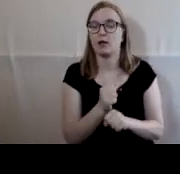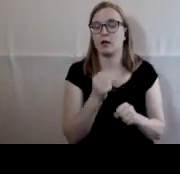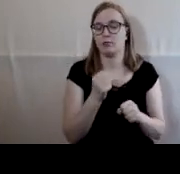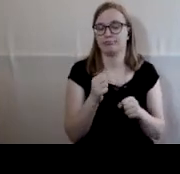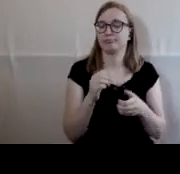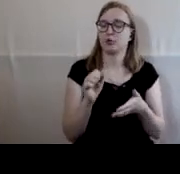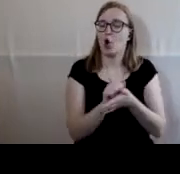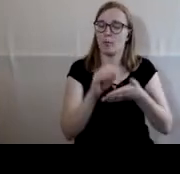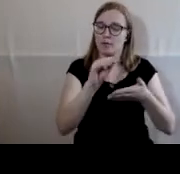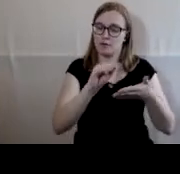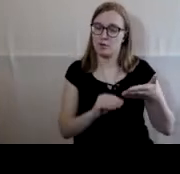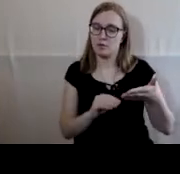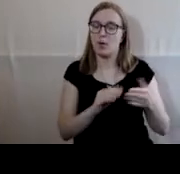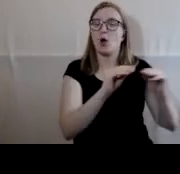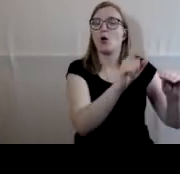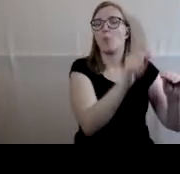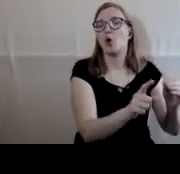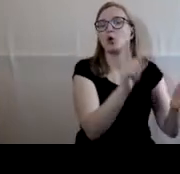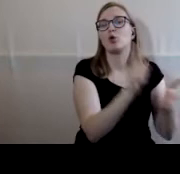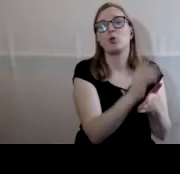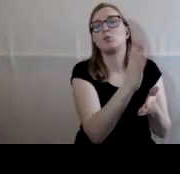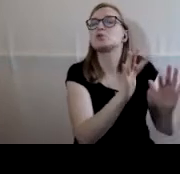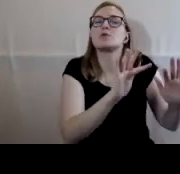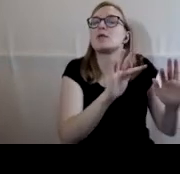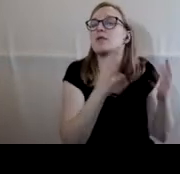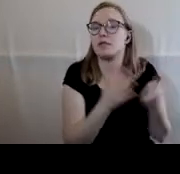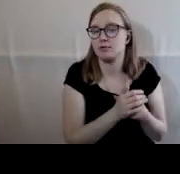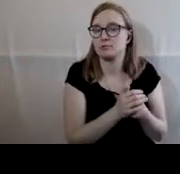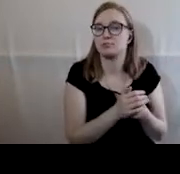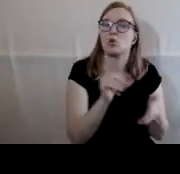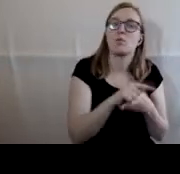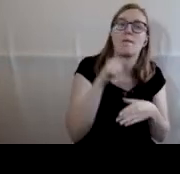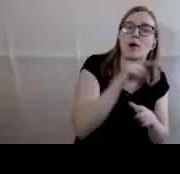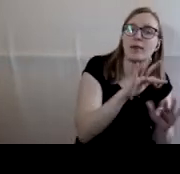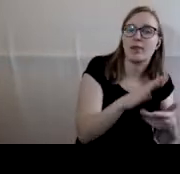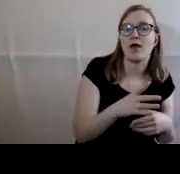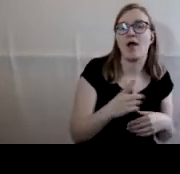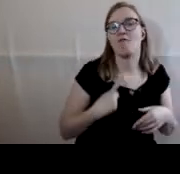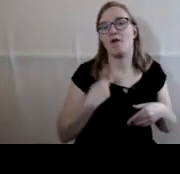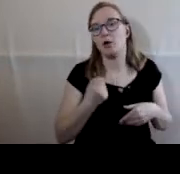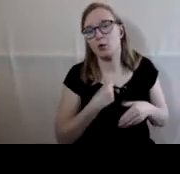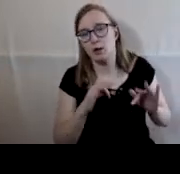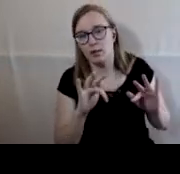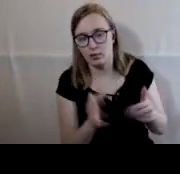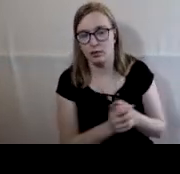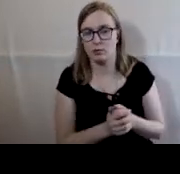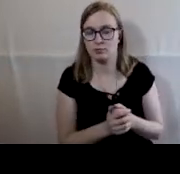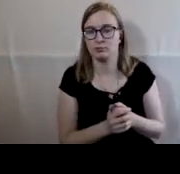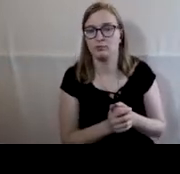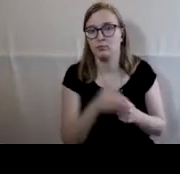that you have in the system now? You might be surprised. You might find that there are teachers who have